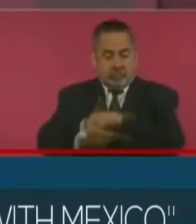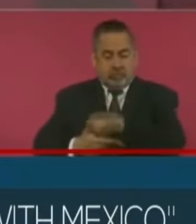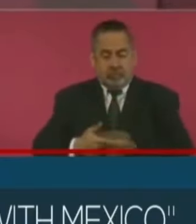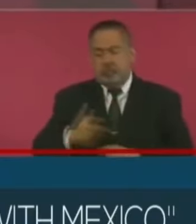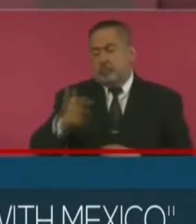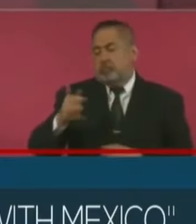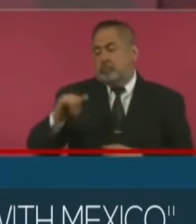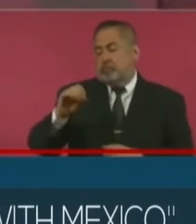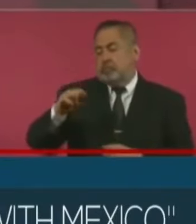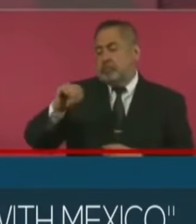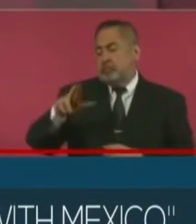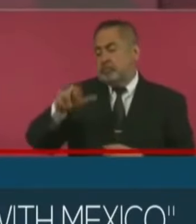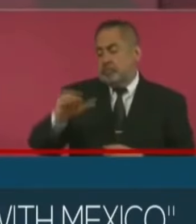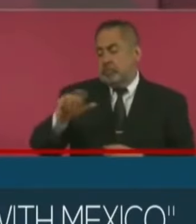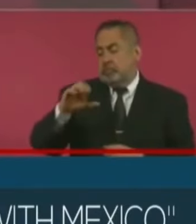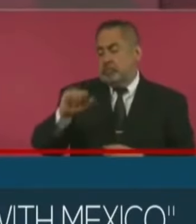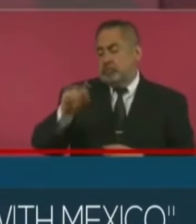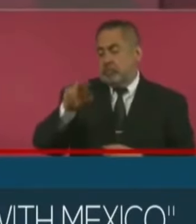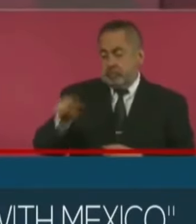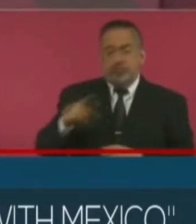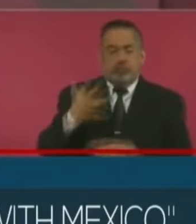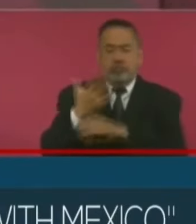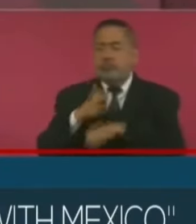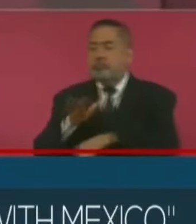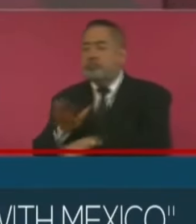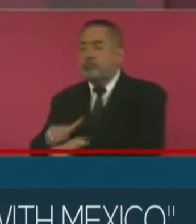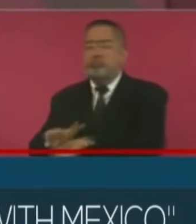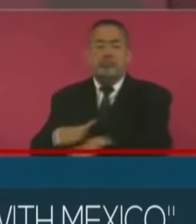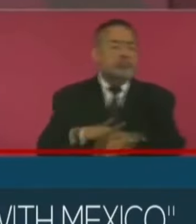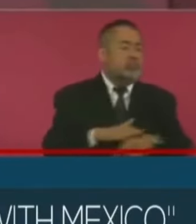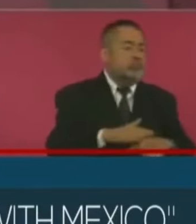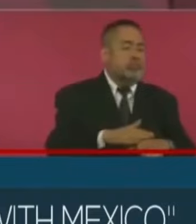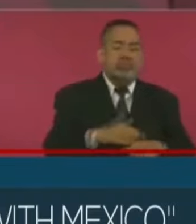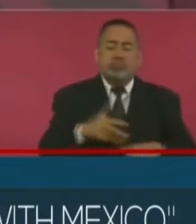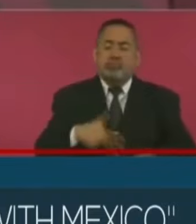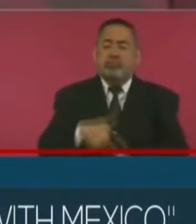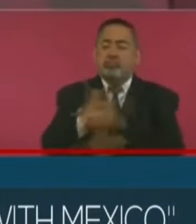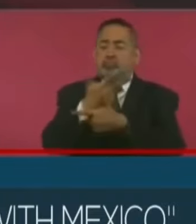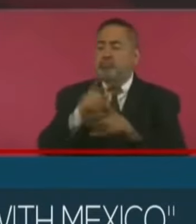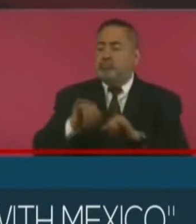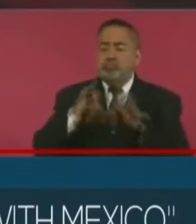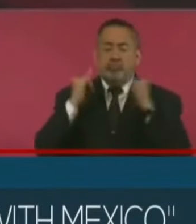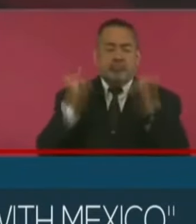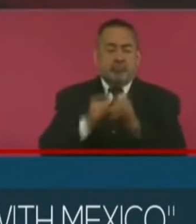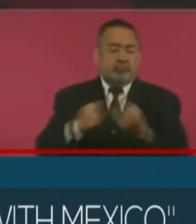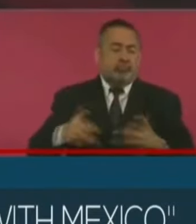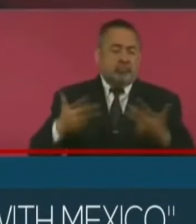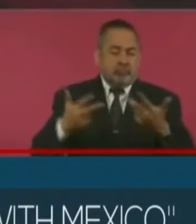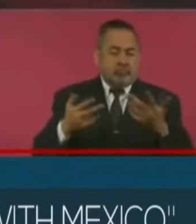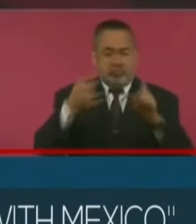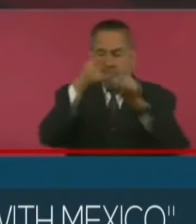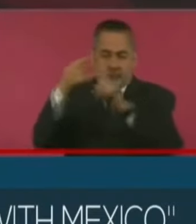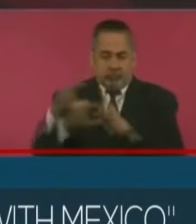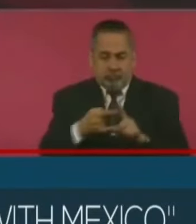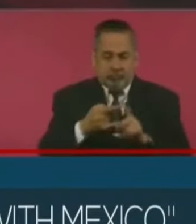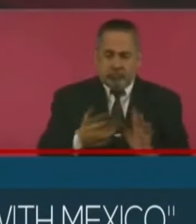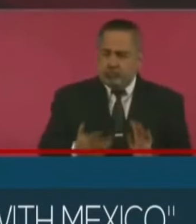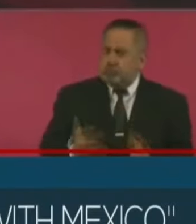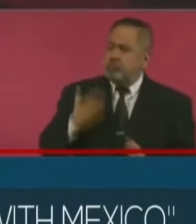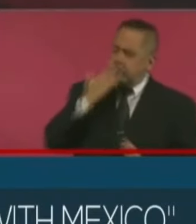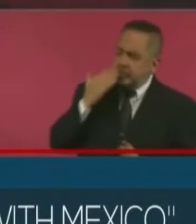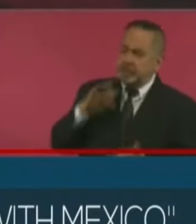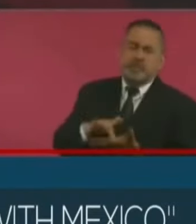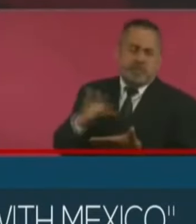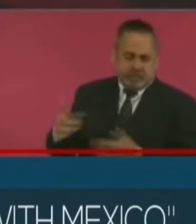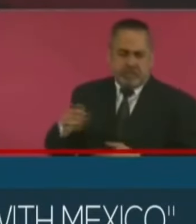truth is that there has been a lot of solidarity with Mexico. All the